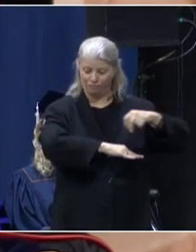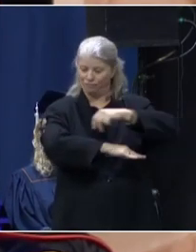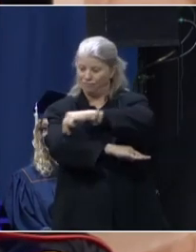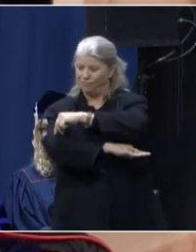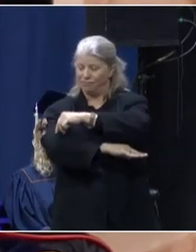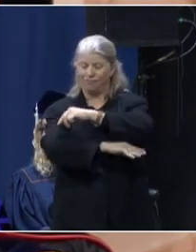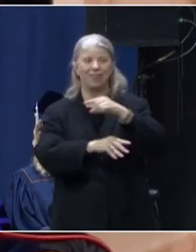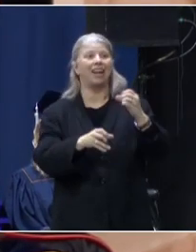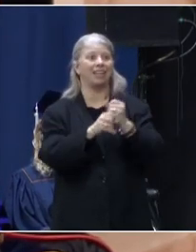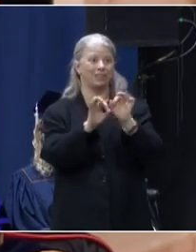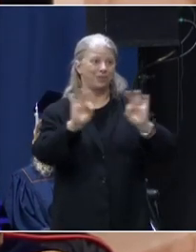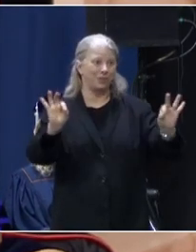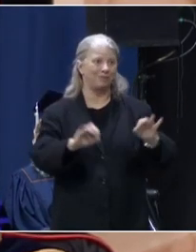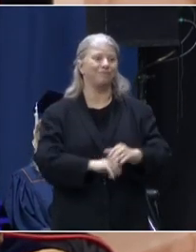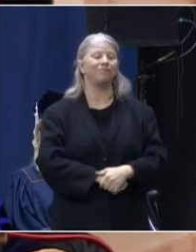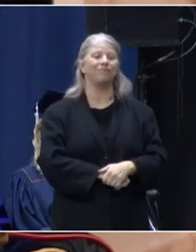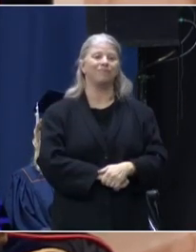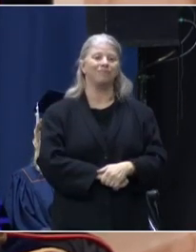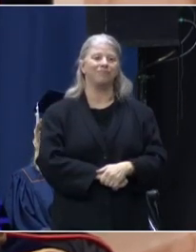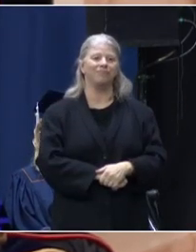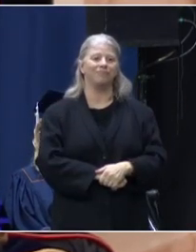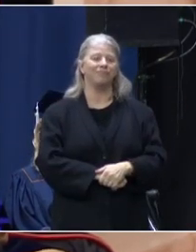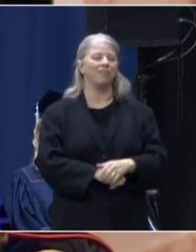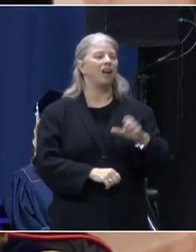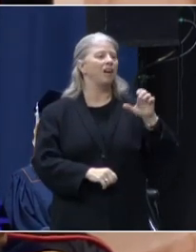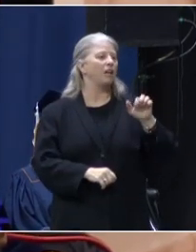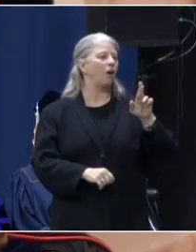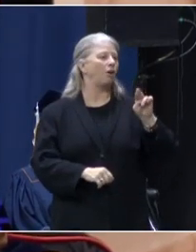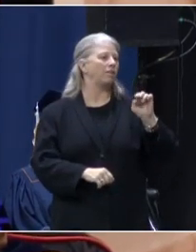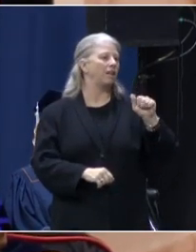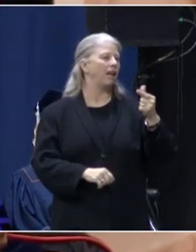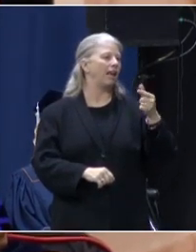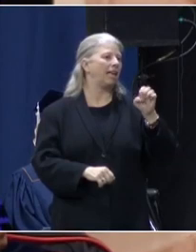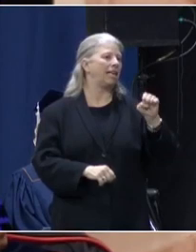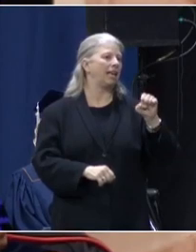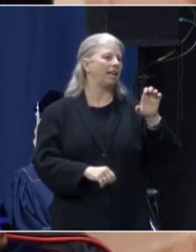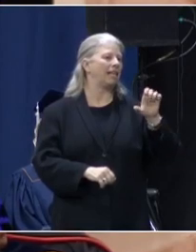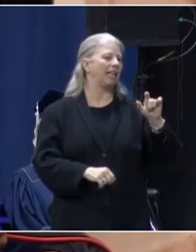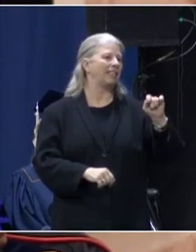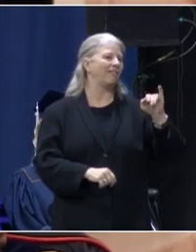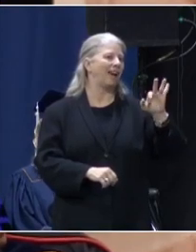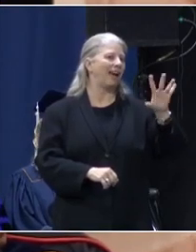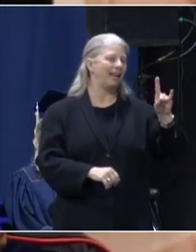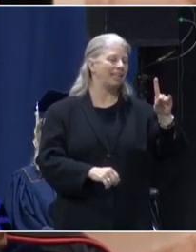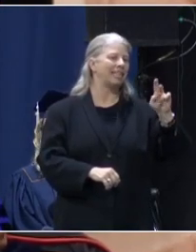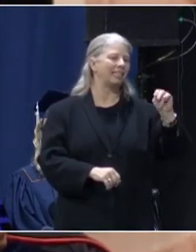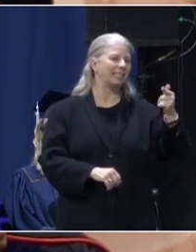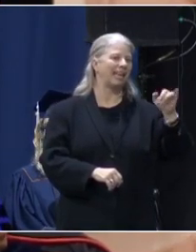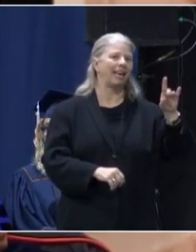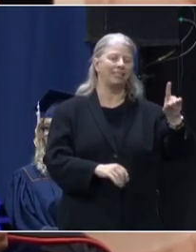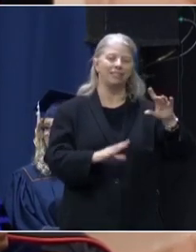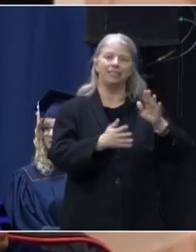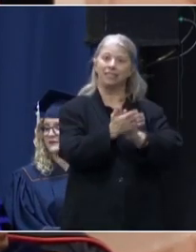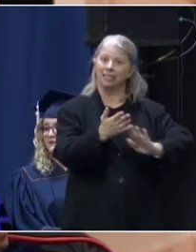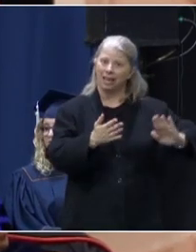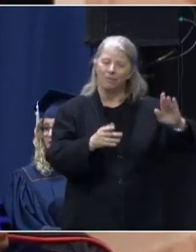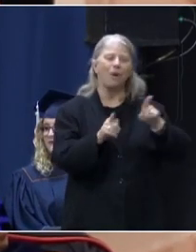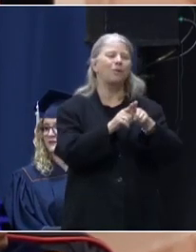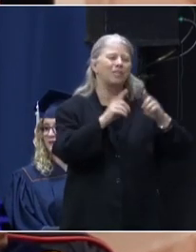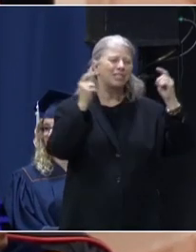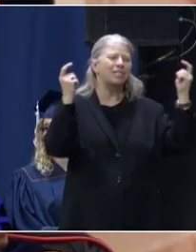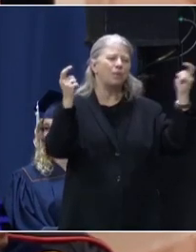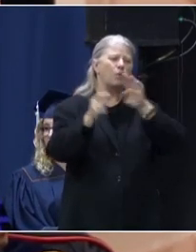commencement stage. As a Carnegie Classified Engaged Campus, today is a celebration for the students whose commitment